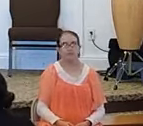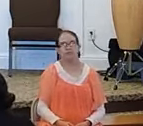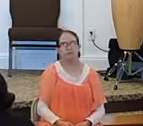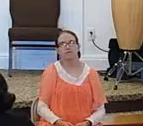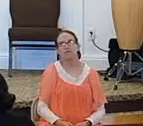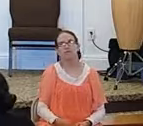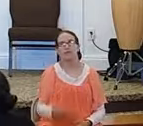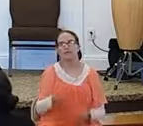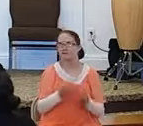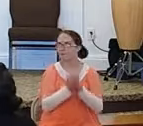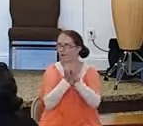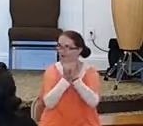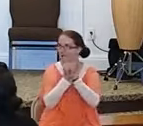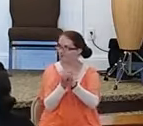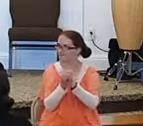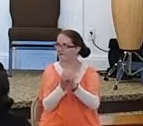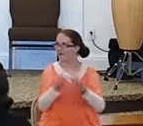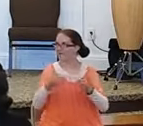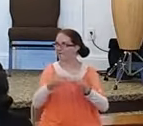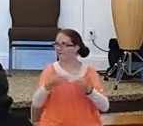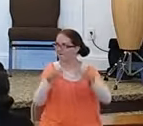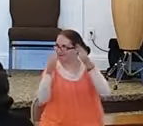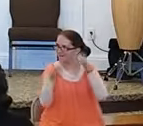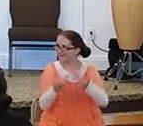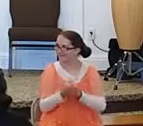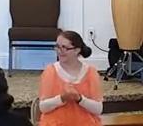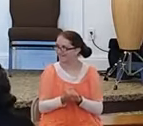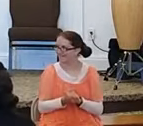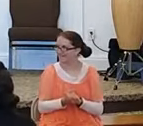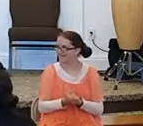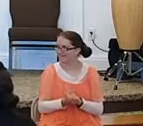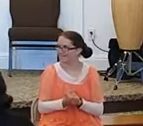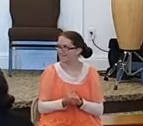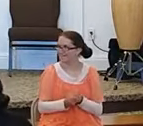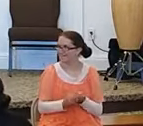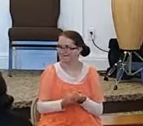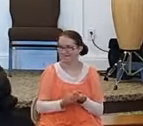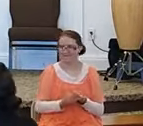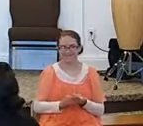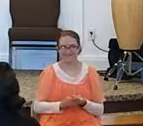Hallelujah. I got my amen corner going over here. Yes, sir. Yes, sir.